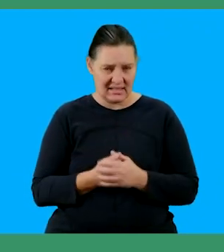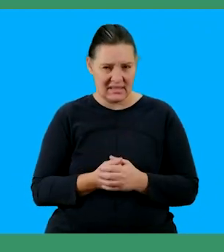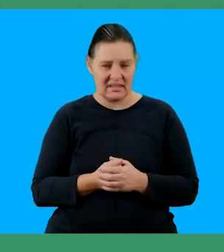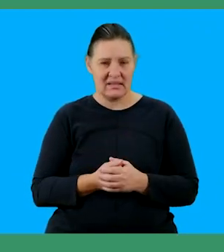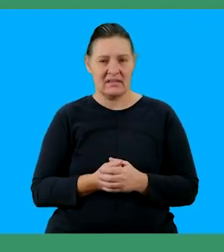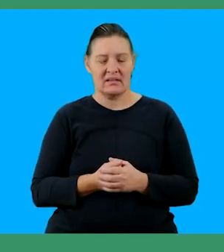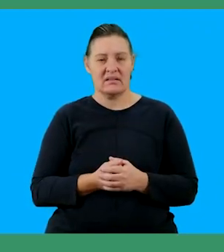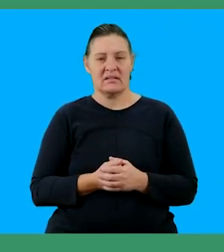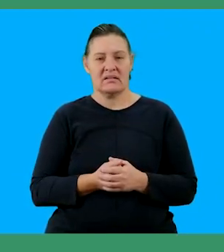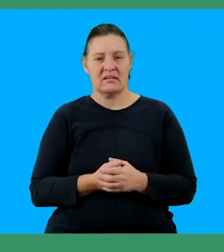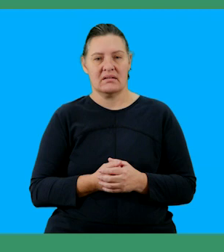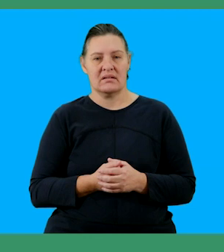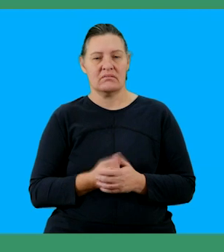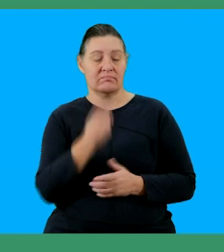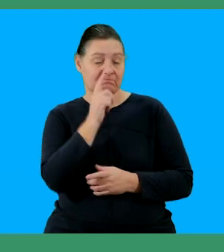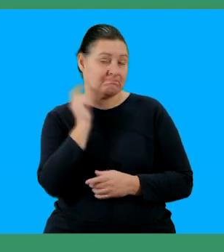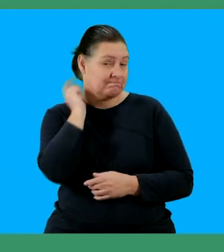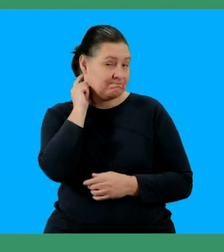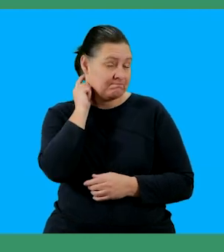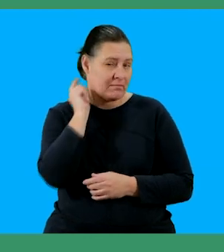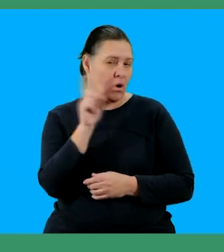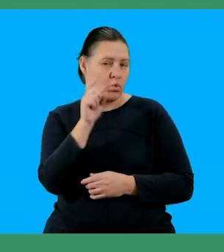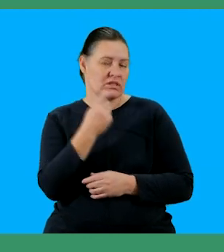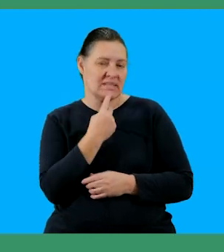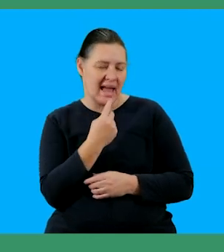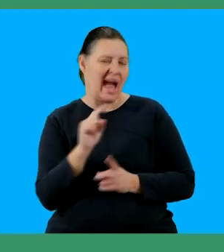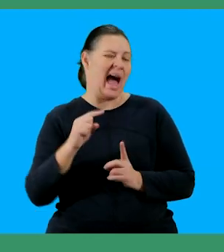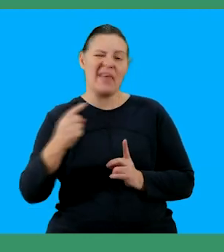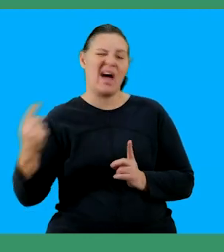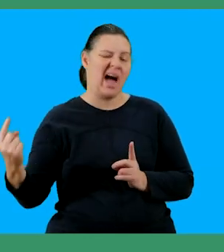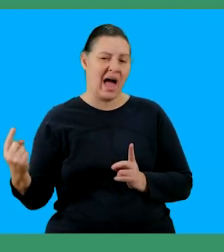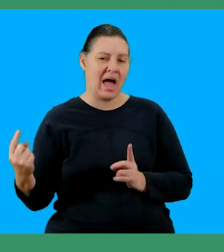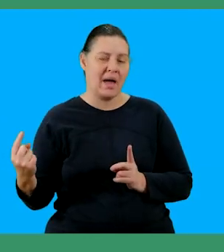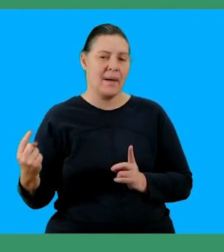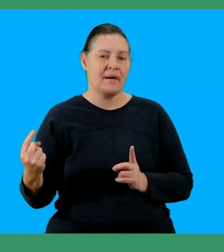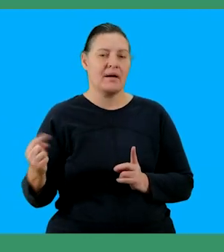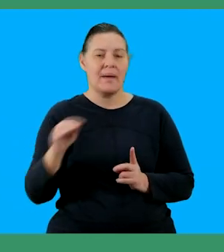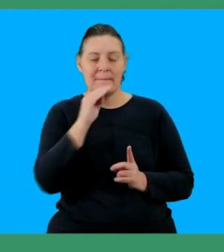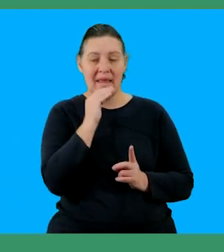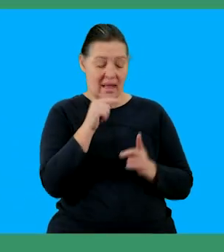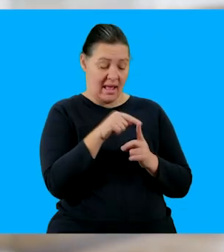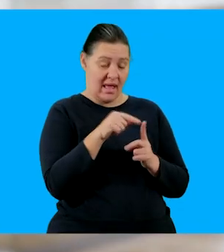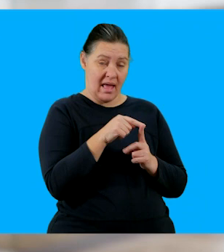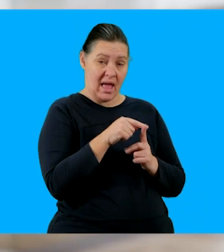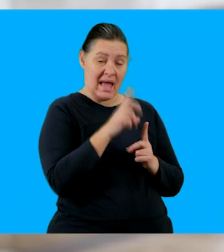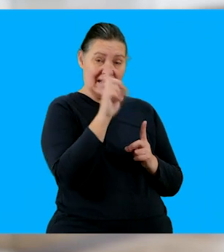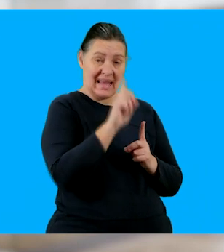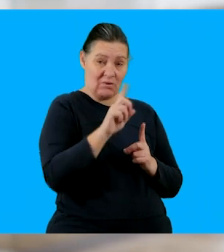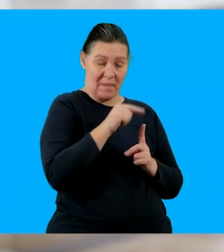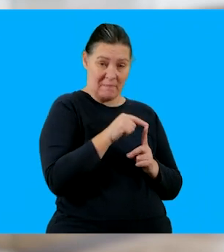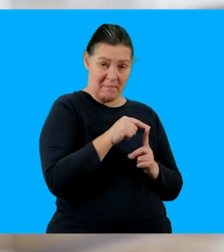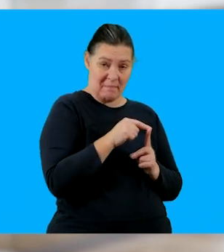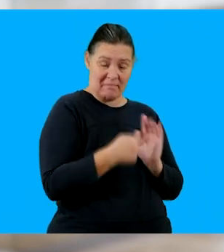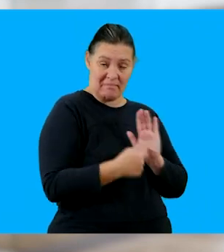we continue, let us bear in mind that when the question says other types, it simply means that the one that we've